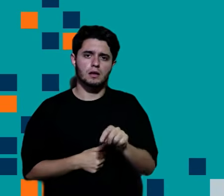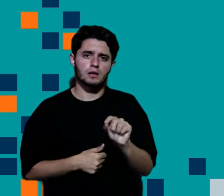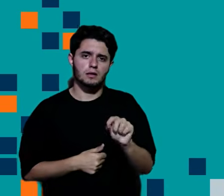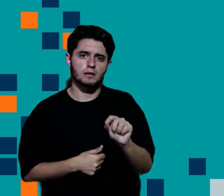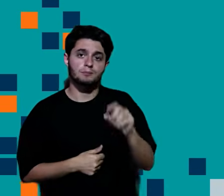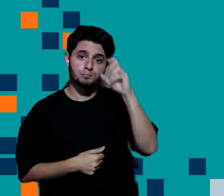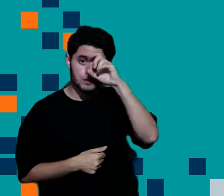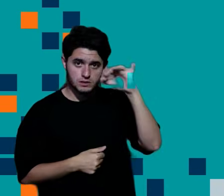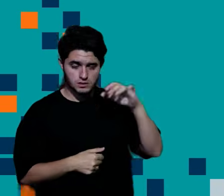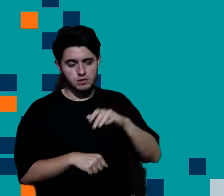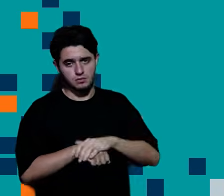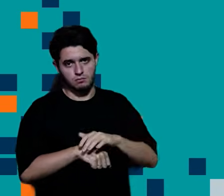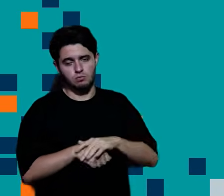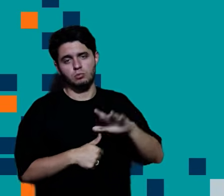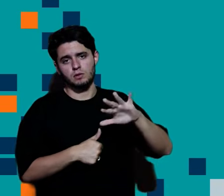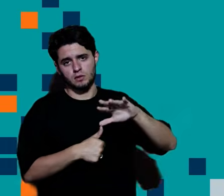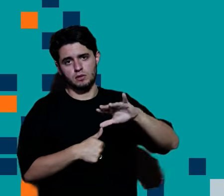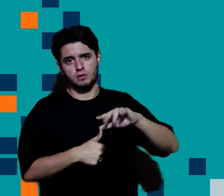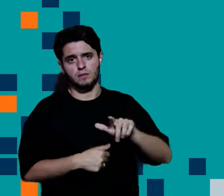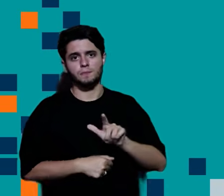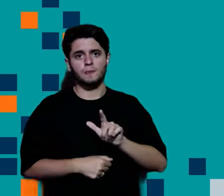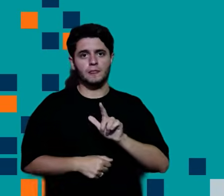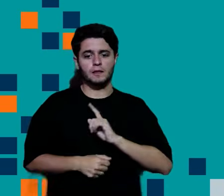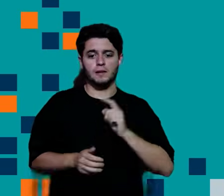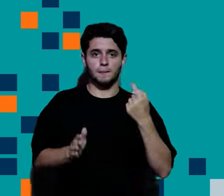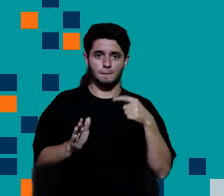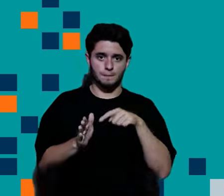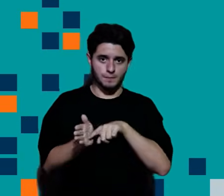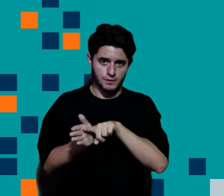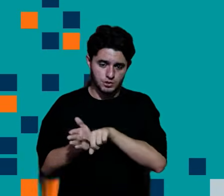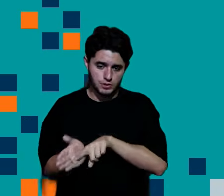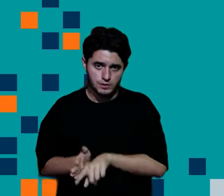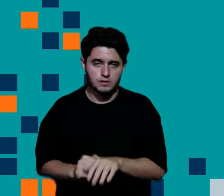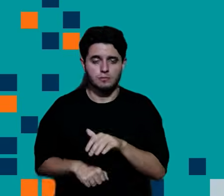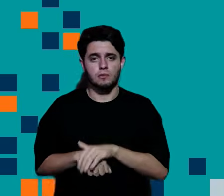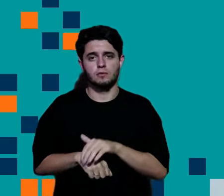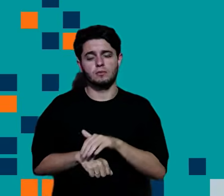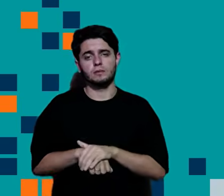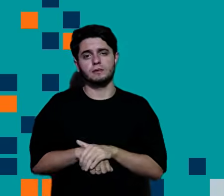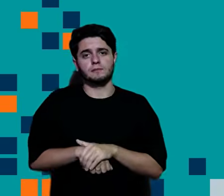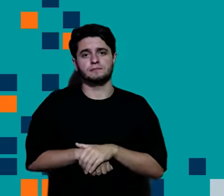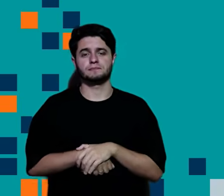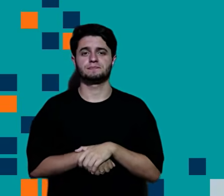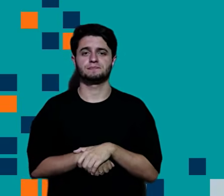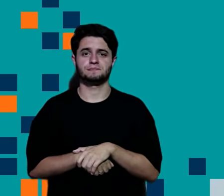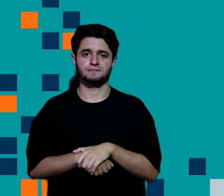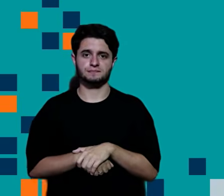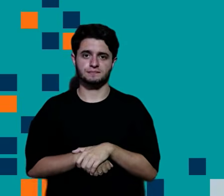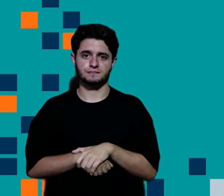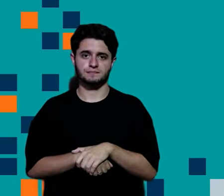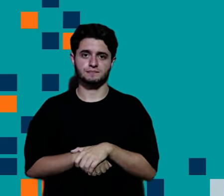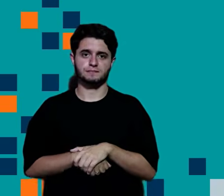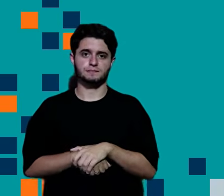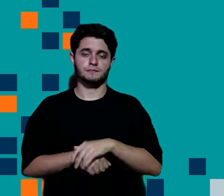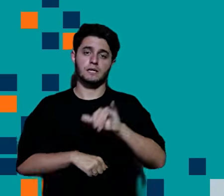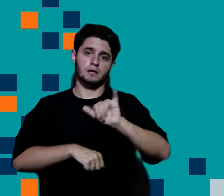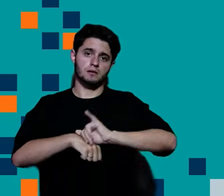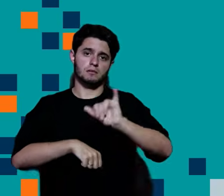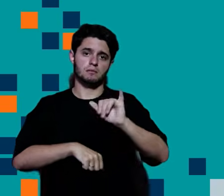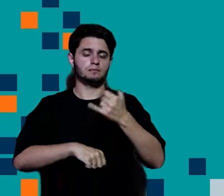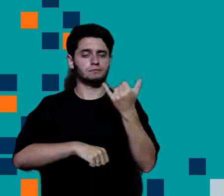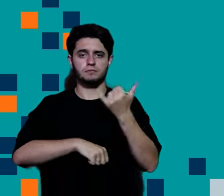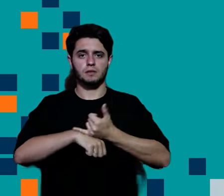scientist, and he had a lab with lab mice that were in shiny metal cages with the light